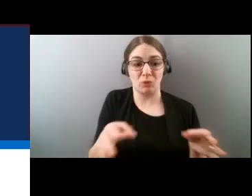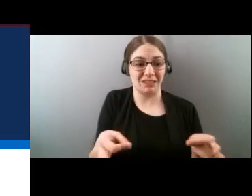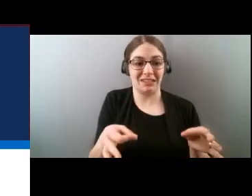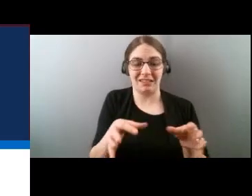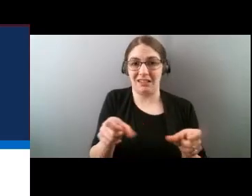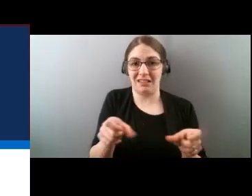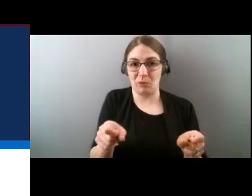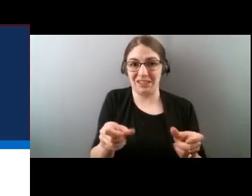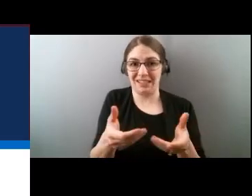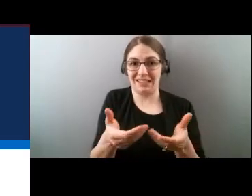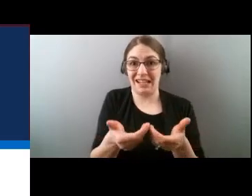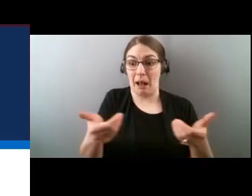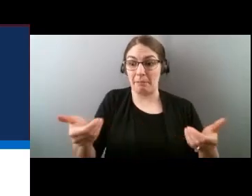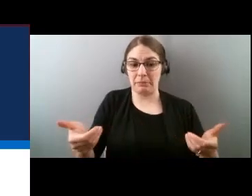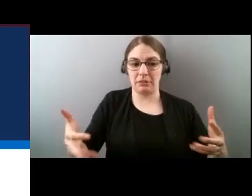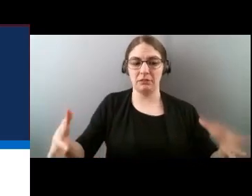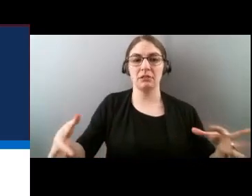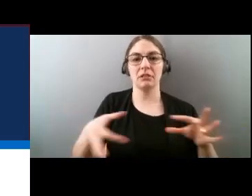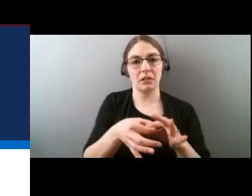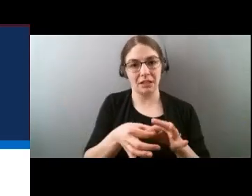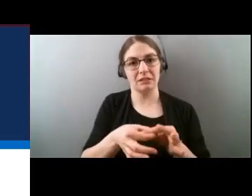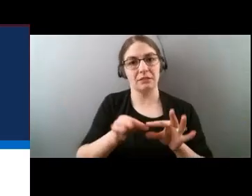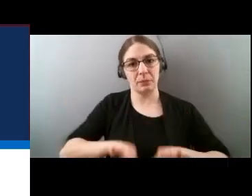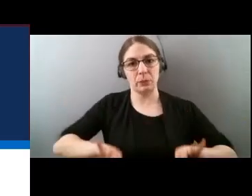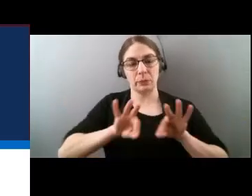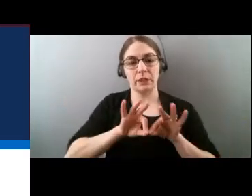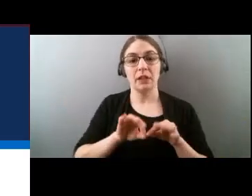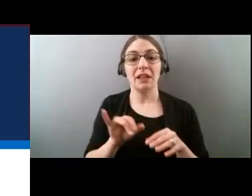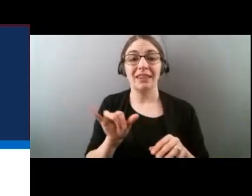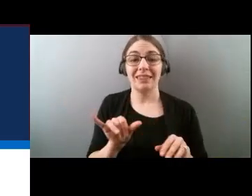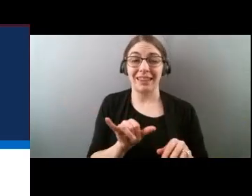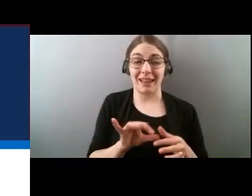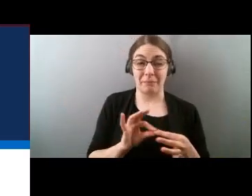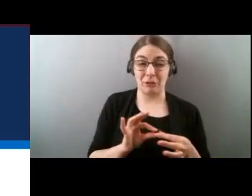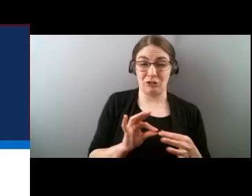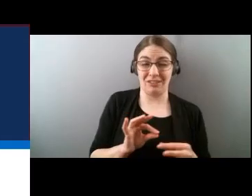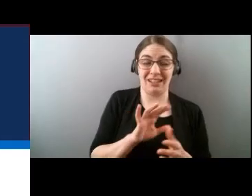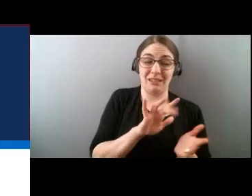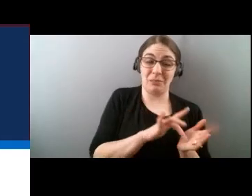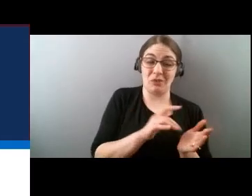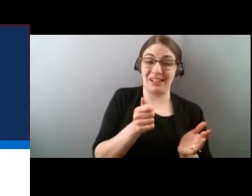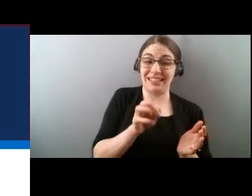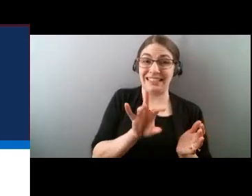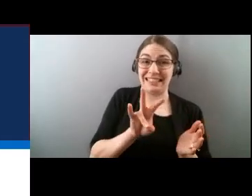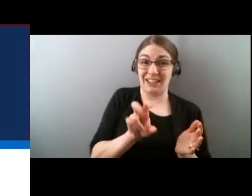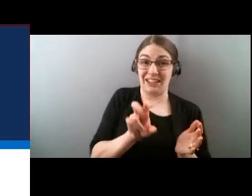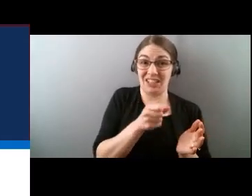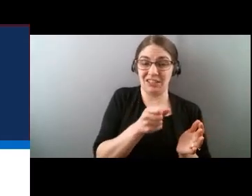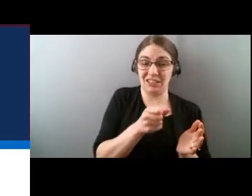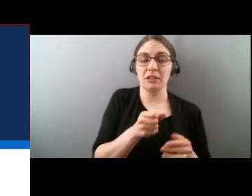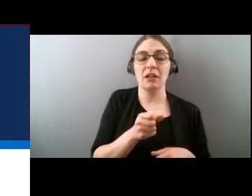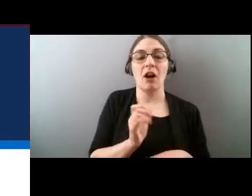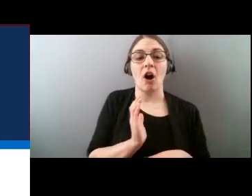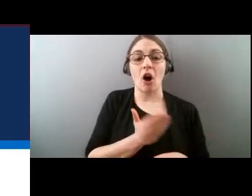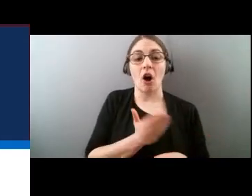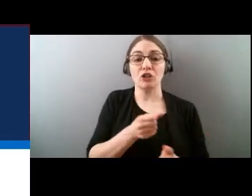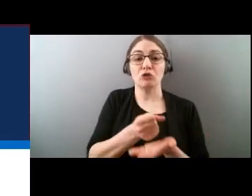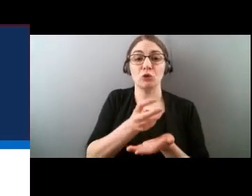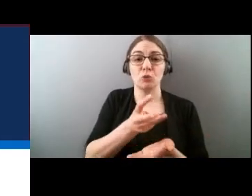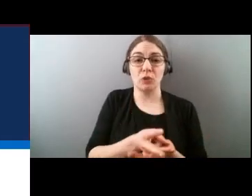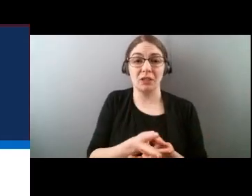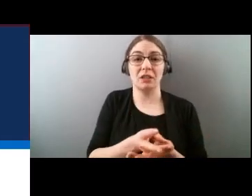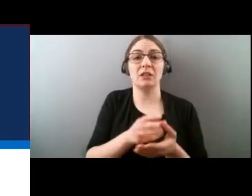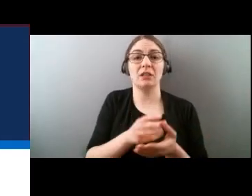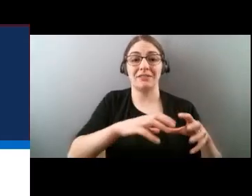present. So like I had mentioned before, back in the mid 1970s, our social work division recognized that need and started